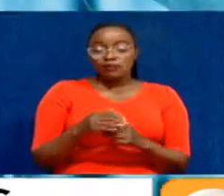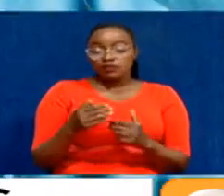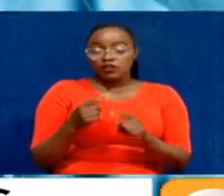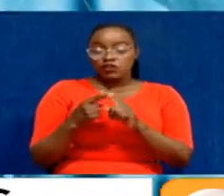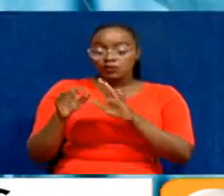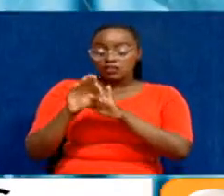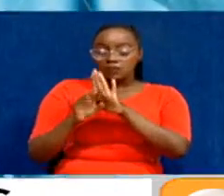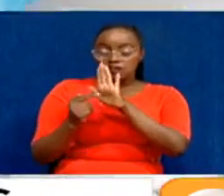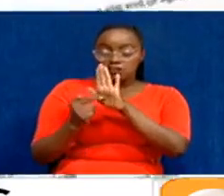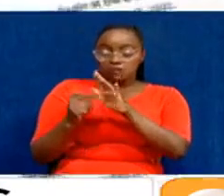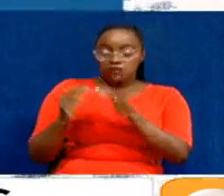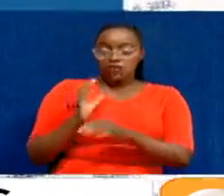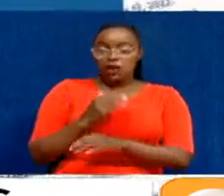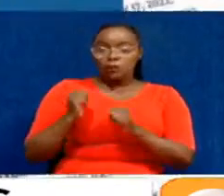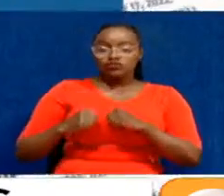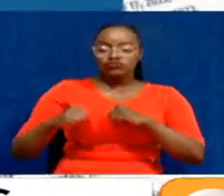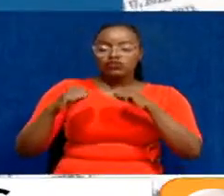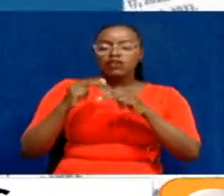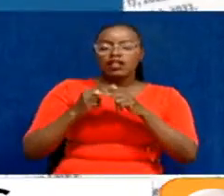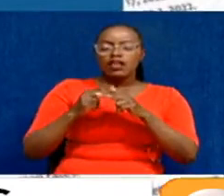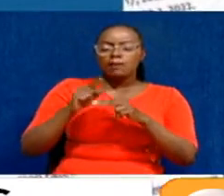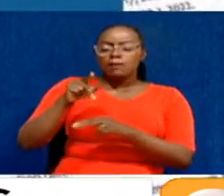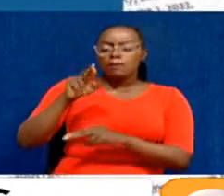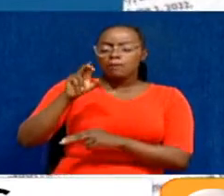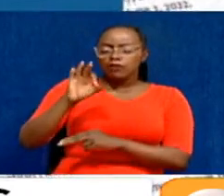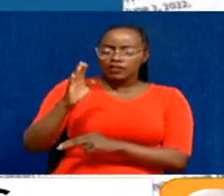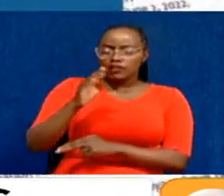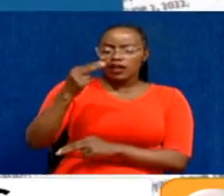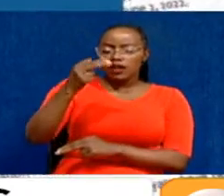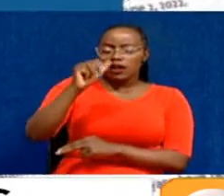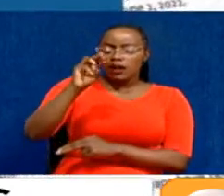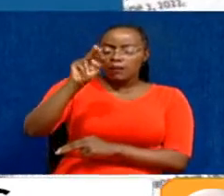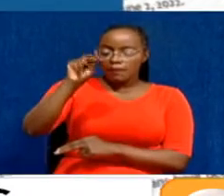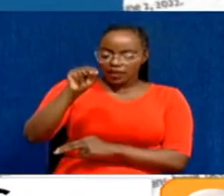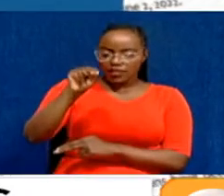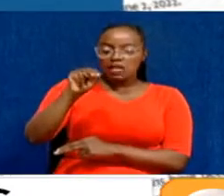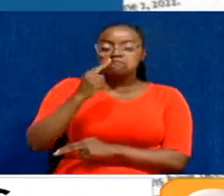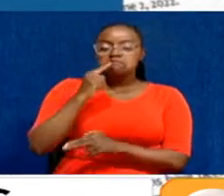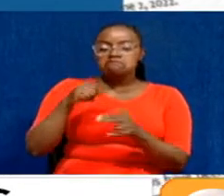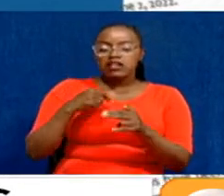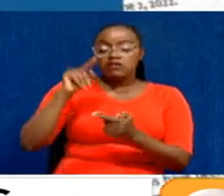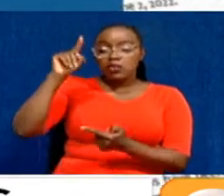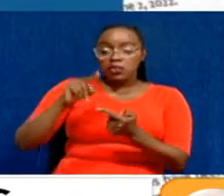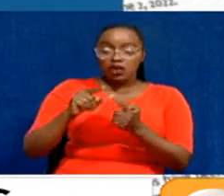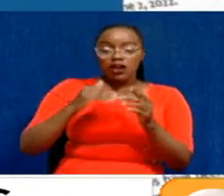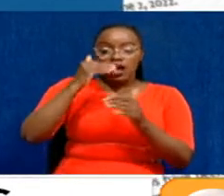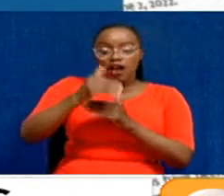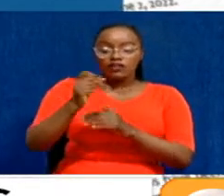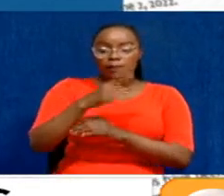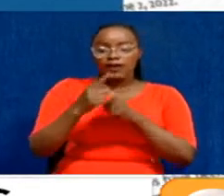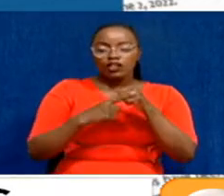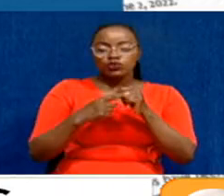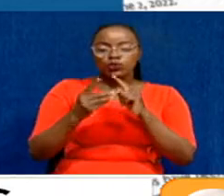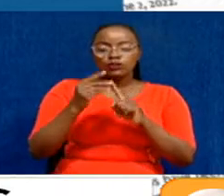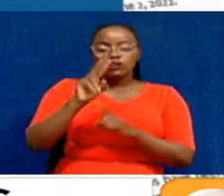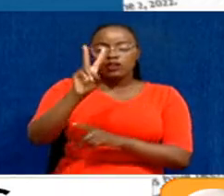According to the statement by the committee chairperson, Professor Hama Rogo, the wave will peak on May 17th, decline after June 2nd, after a period